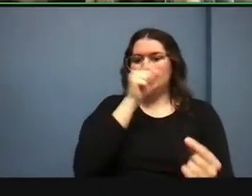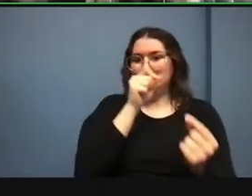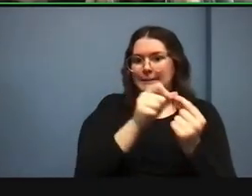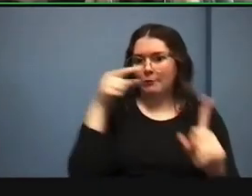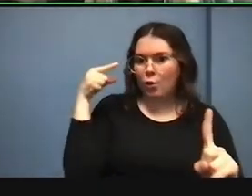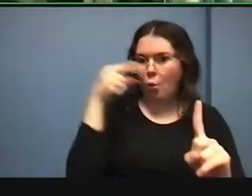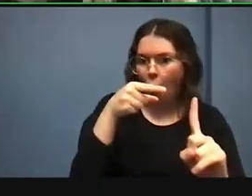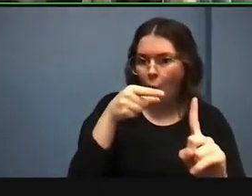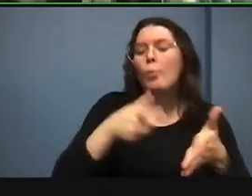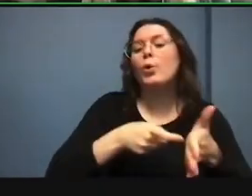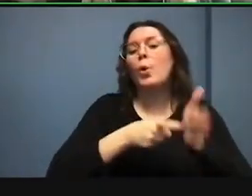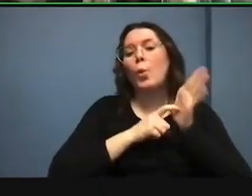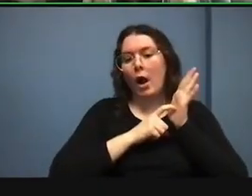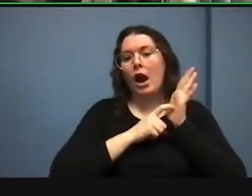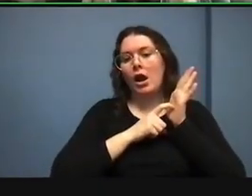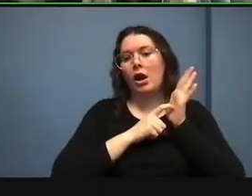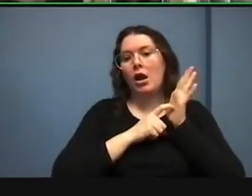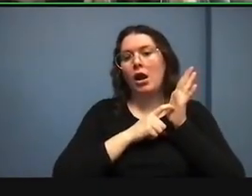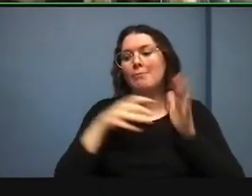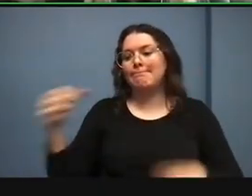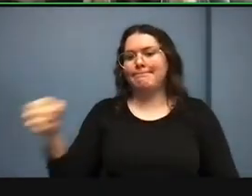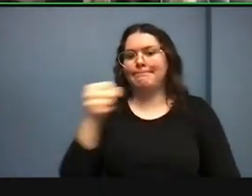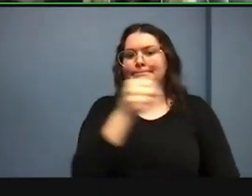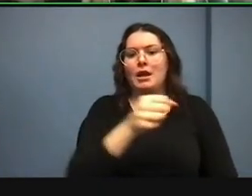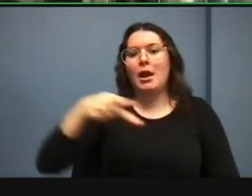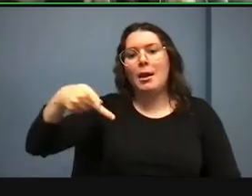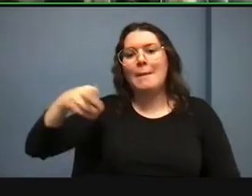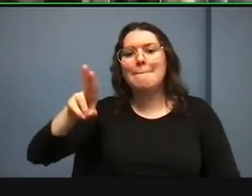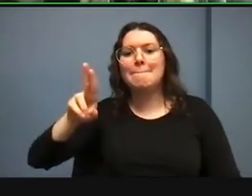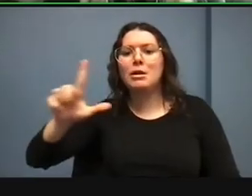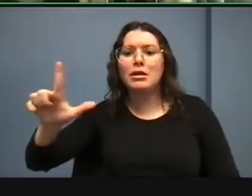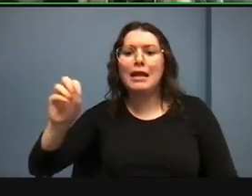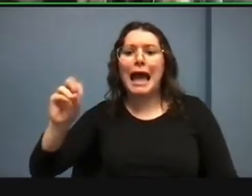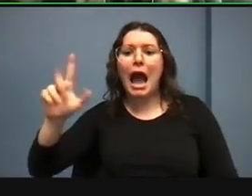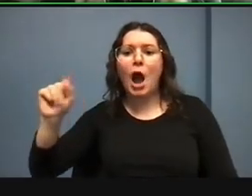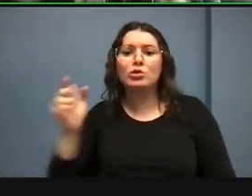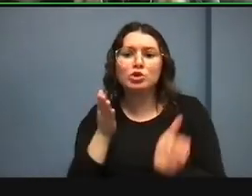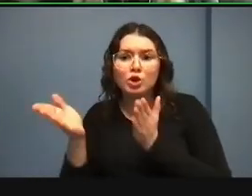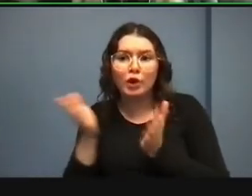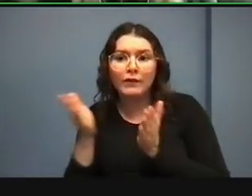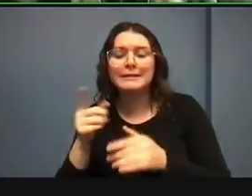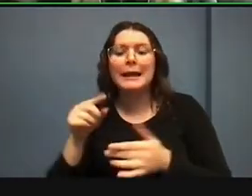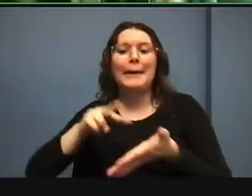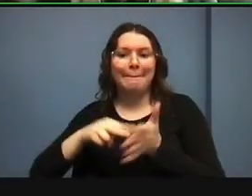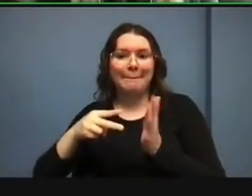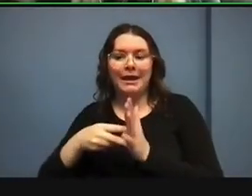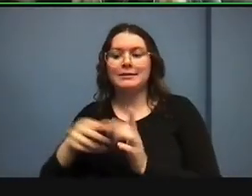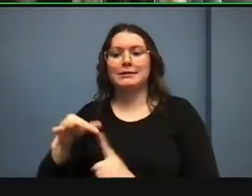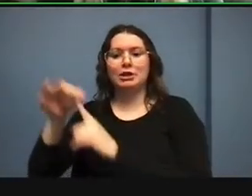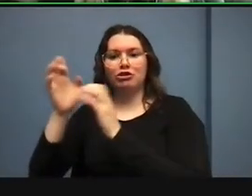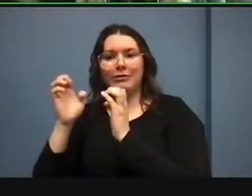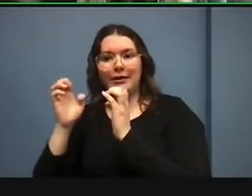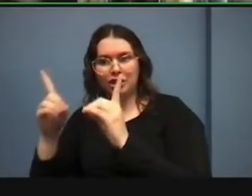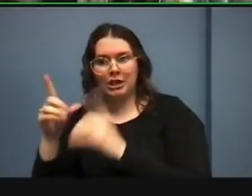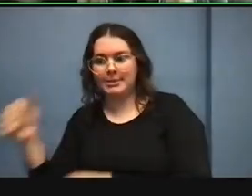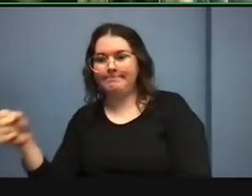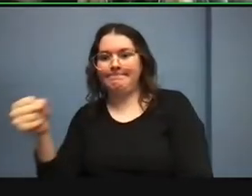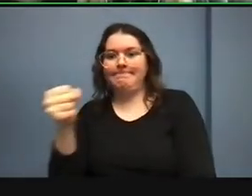it's going to require a pull-out service where that student's going to be removed from special education and